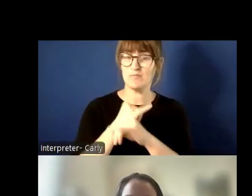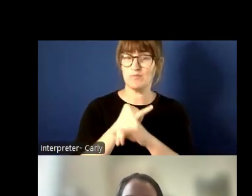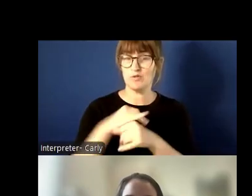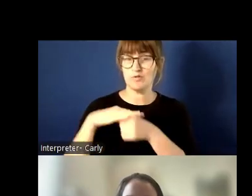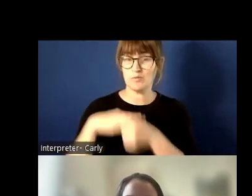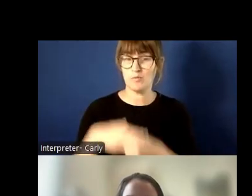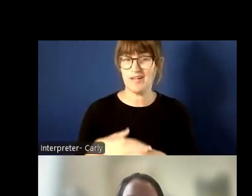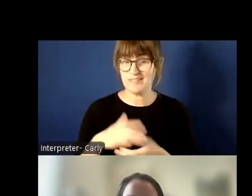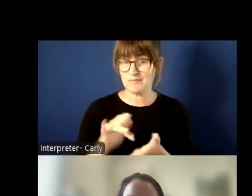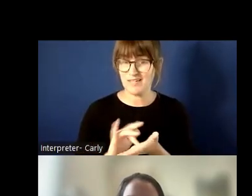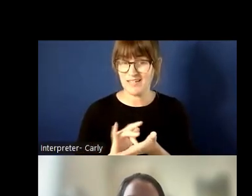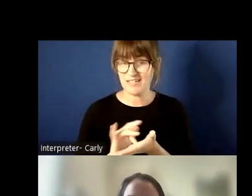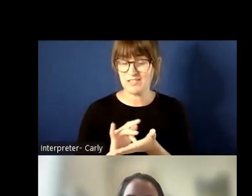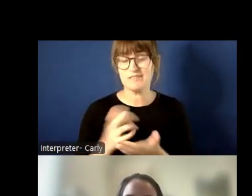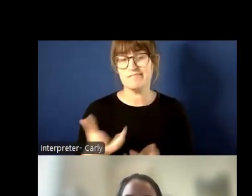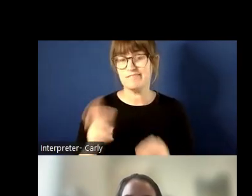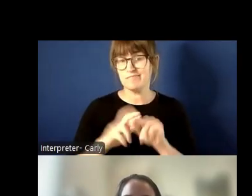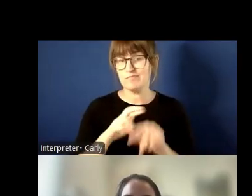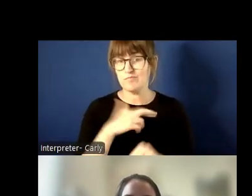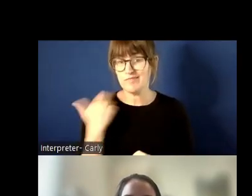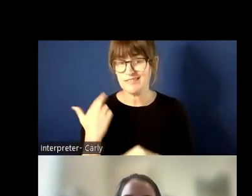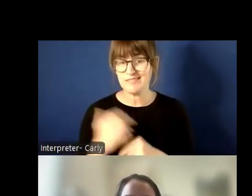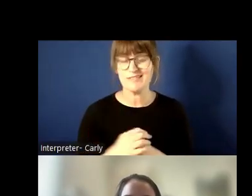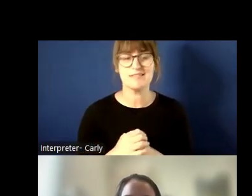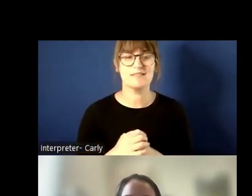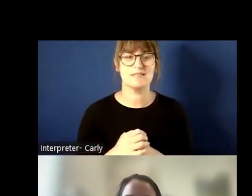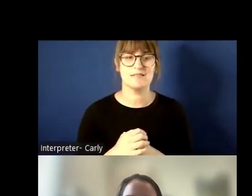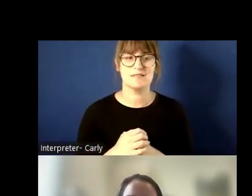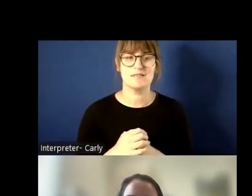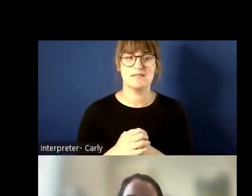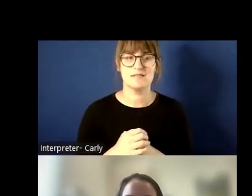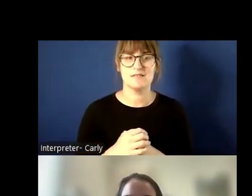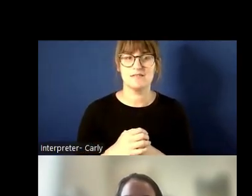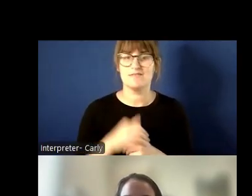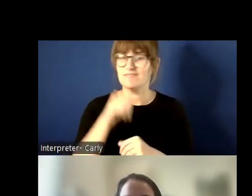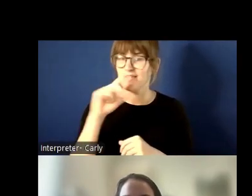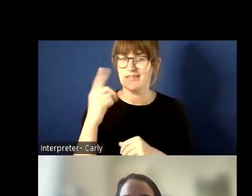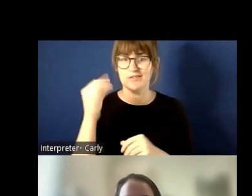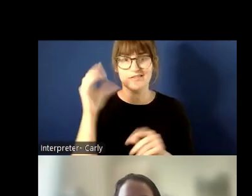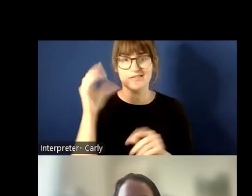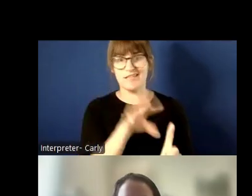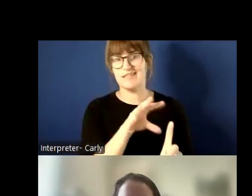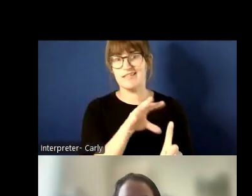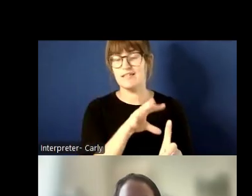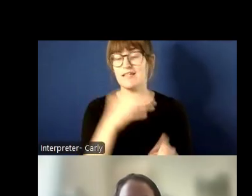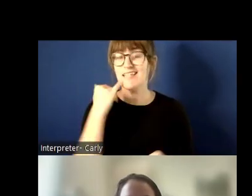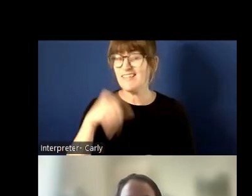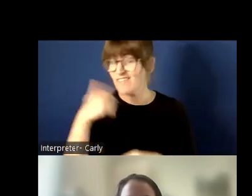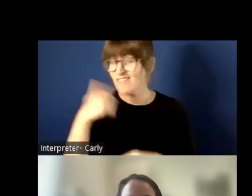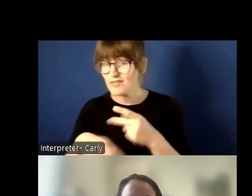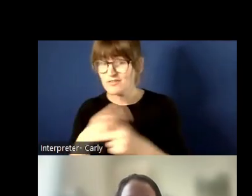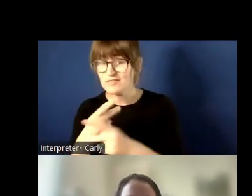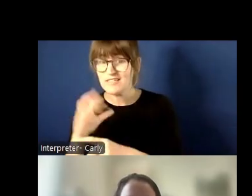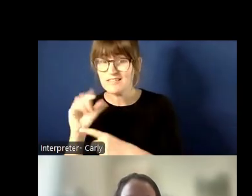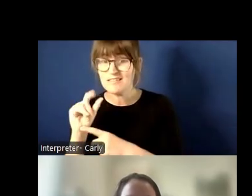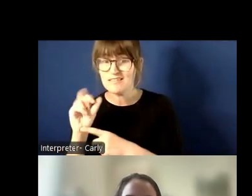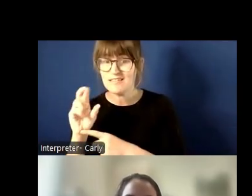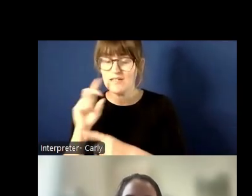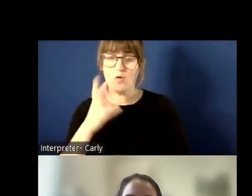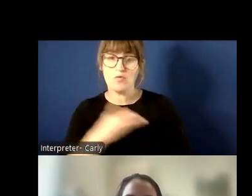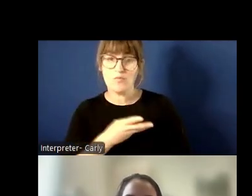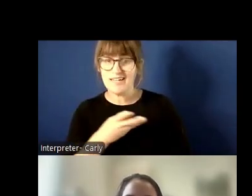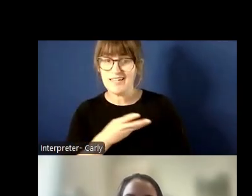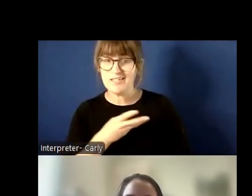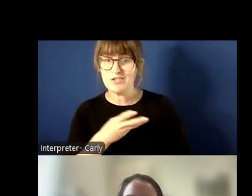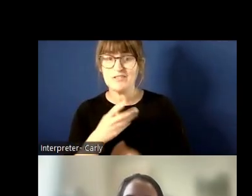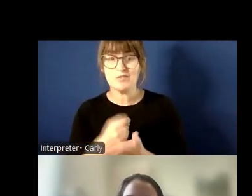someone's risk of skin cancer. Besides sun exposure, if someone has a history of other cancers, had something like radiation treatment,